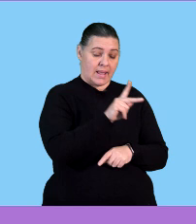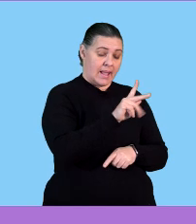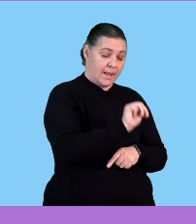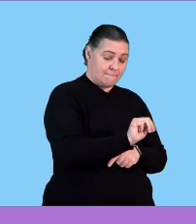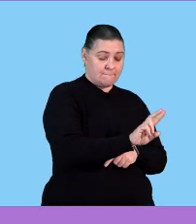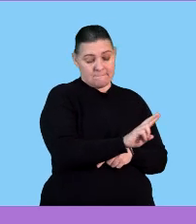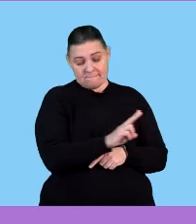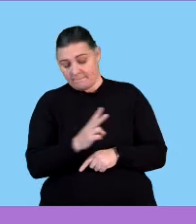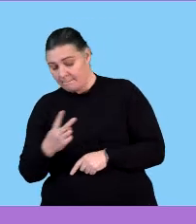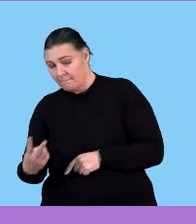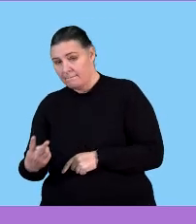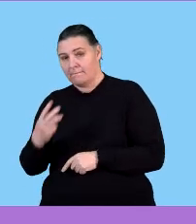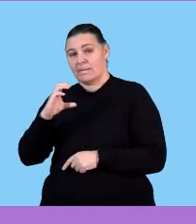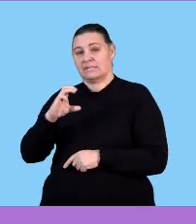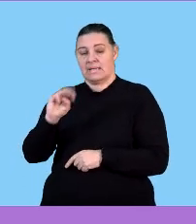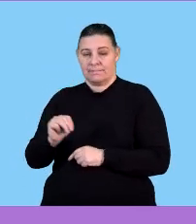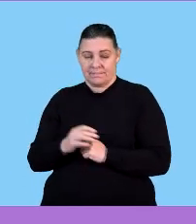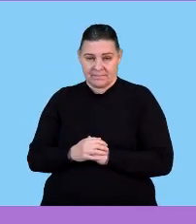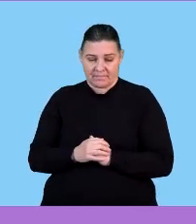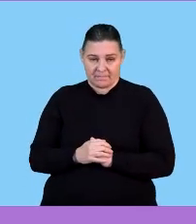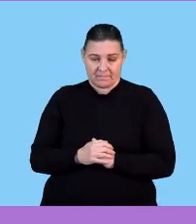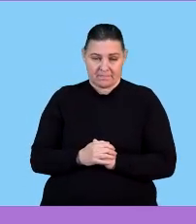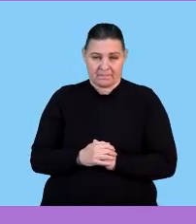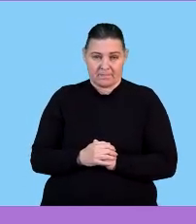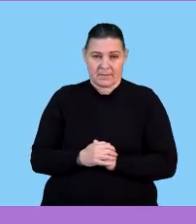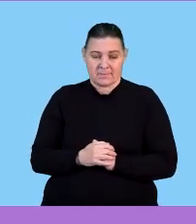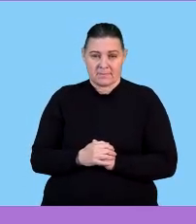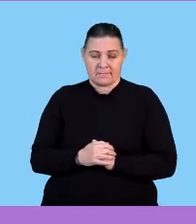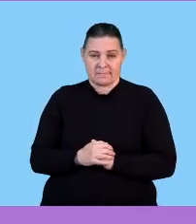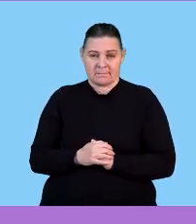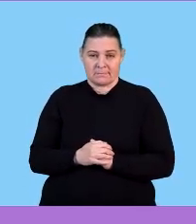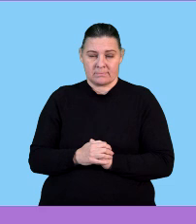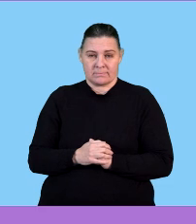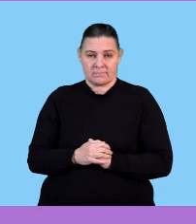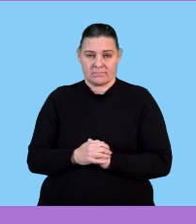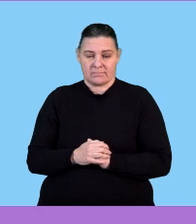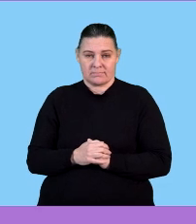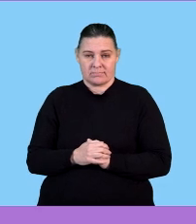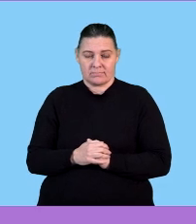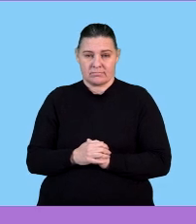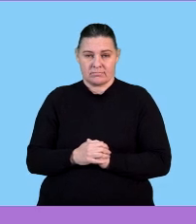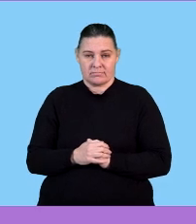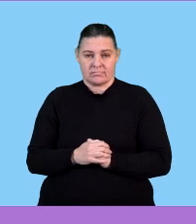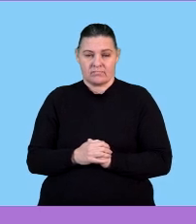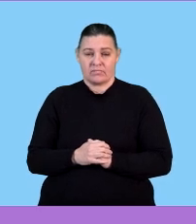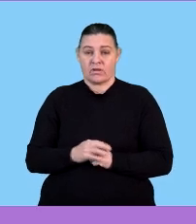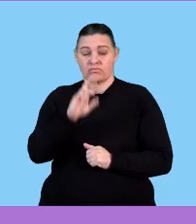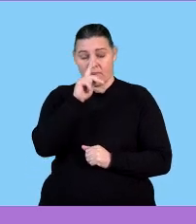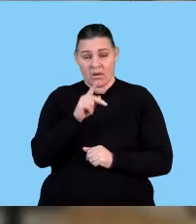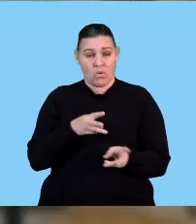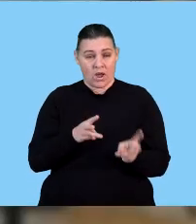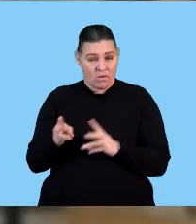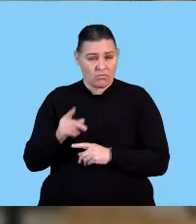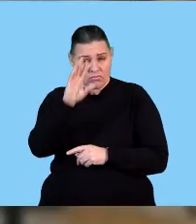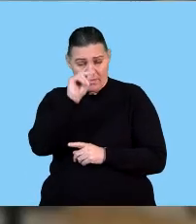from kilometers to centimeters. There we go. This time our answer has to be in centimeters. Remember the two